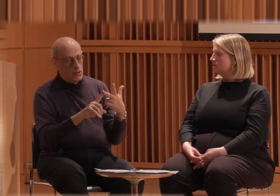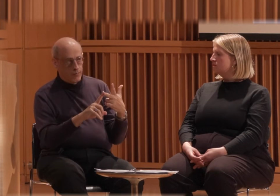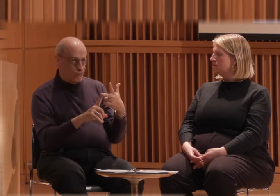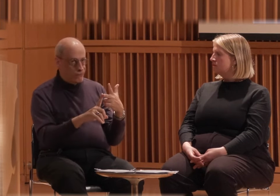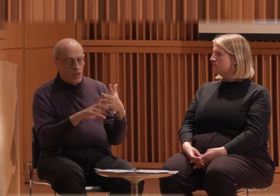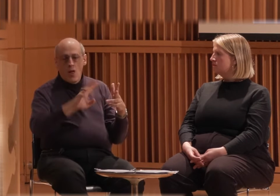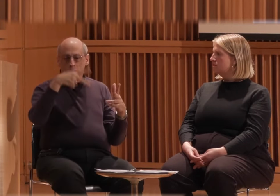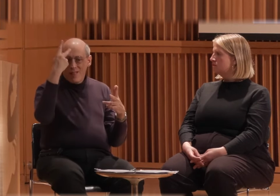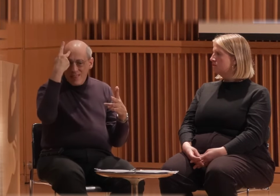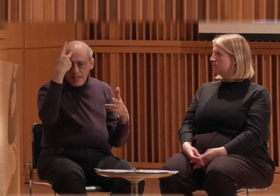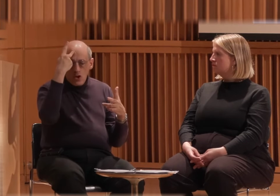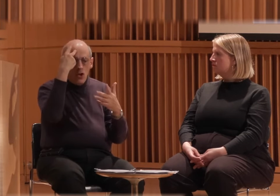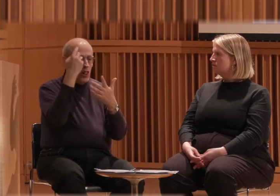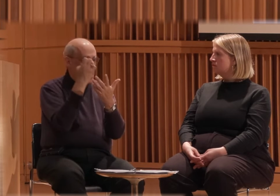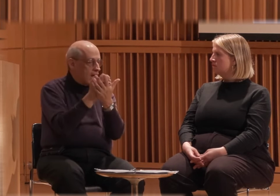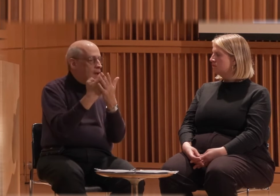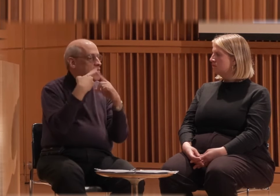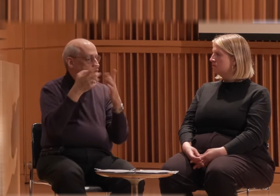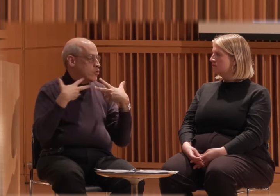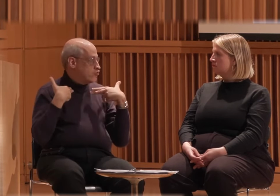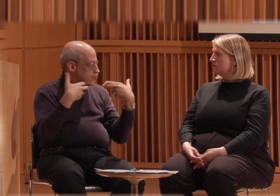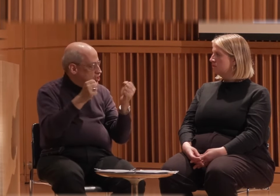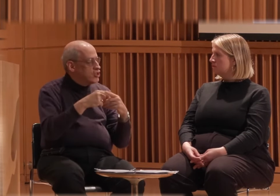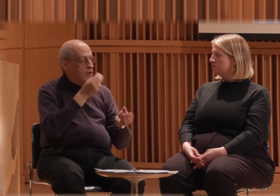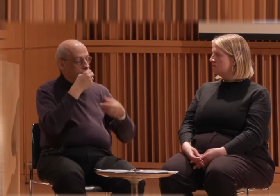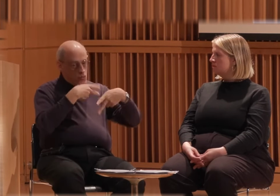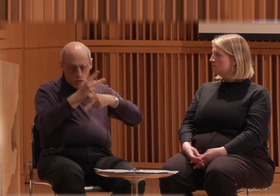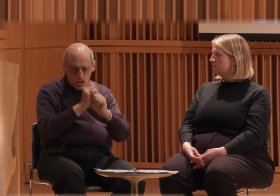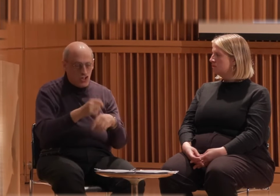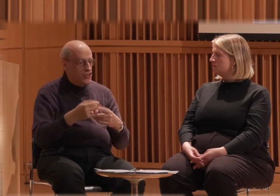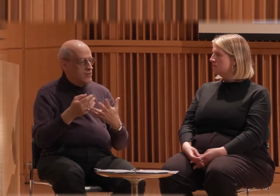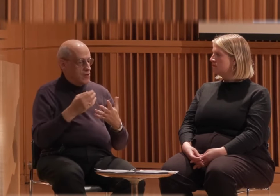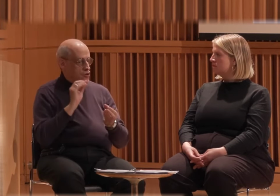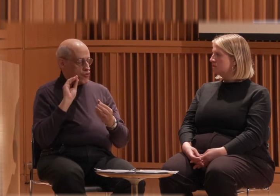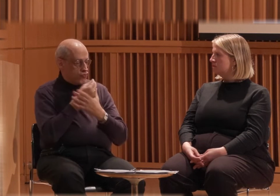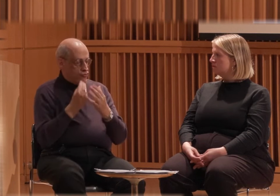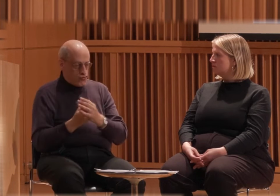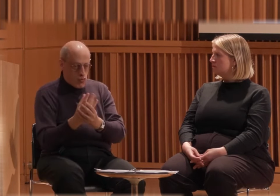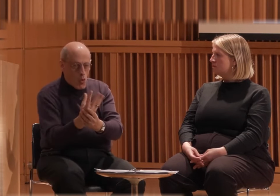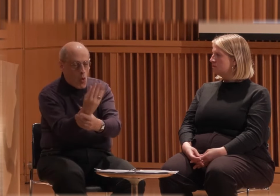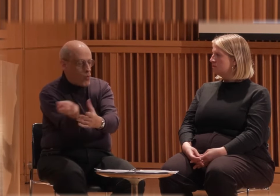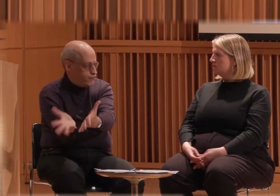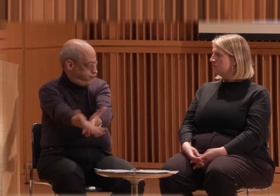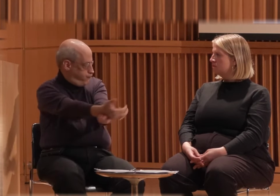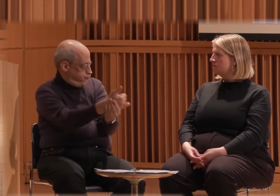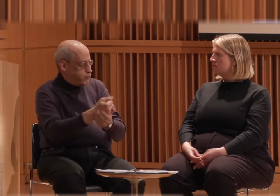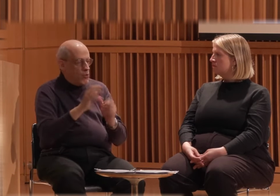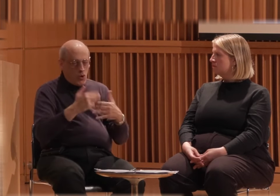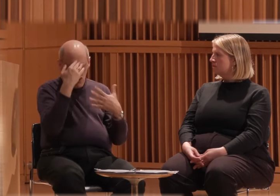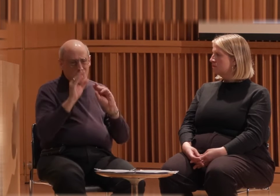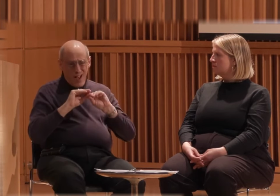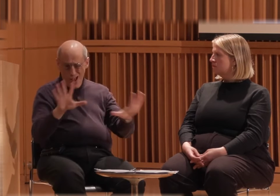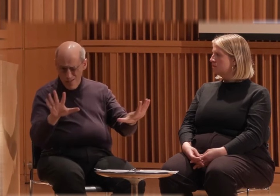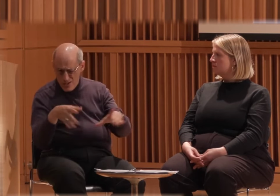the political economy of nutrition, of food production, of agriculture as very important. We all know, seems obvious,